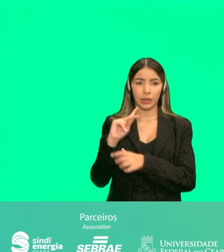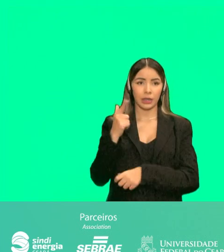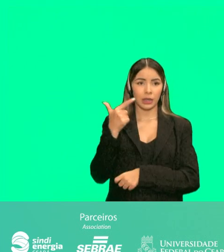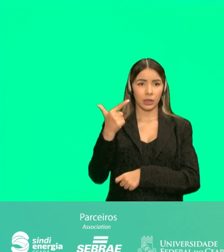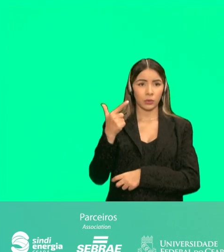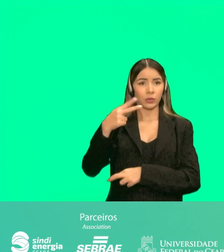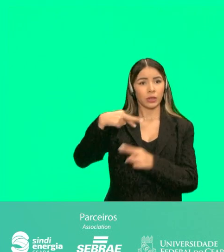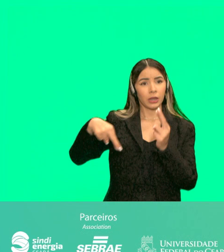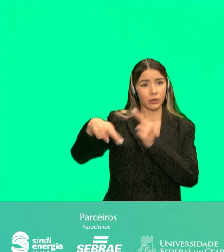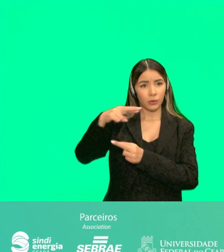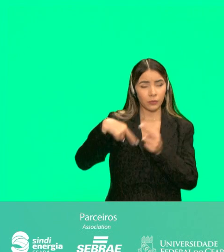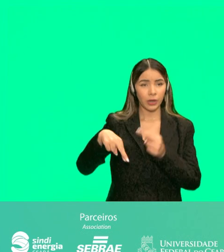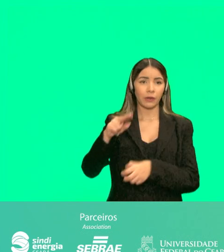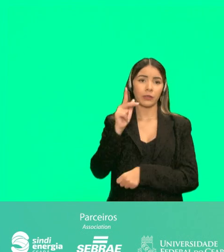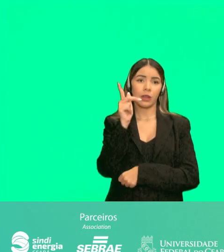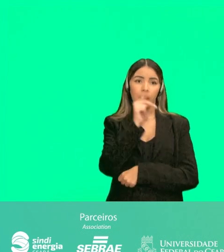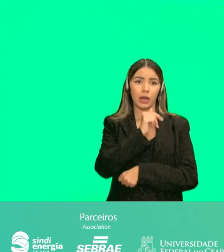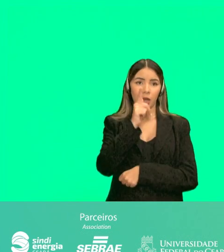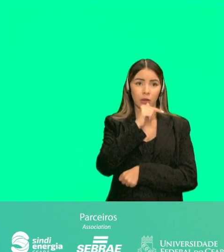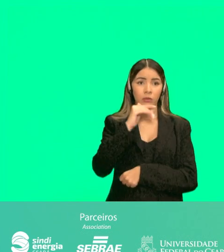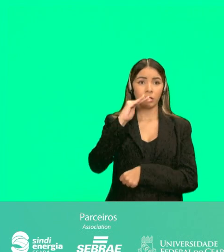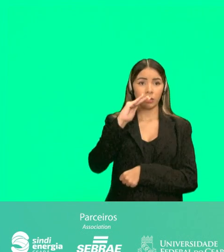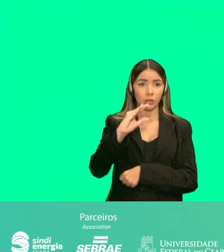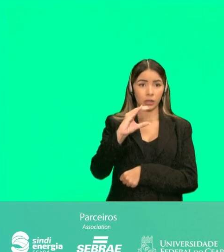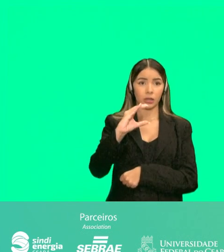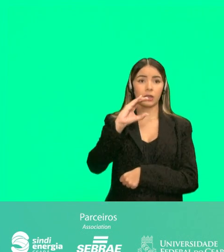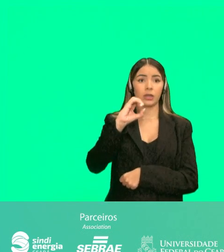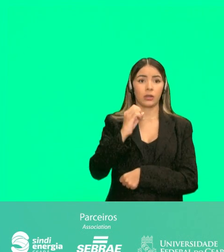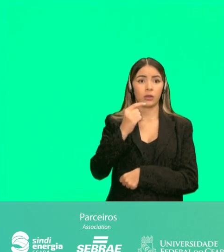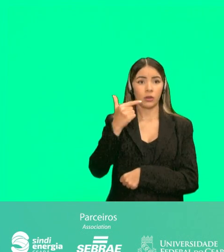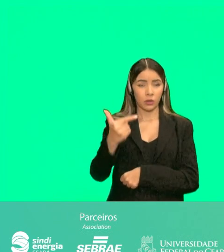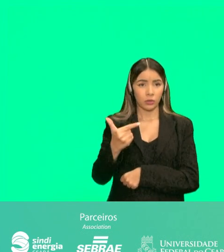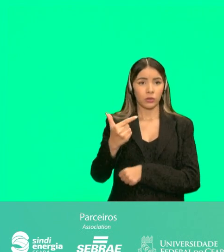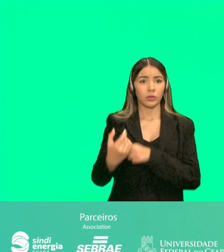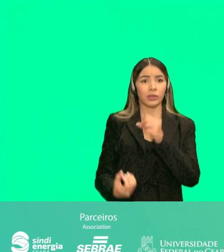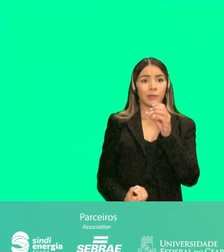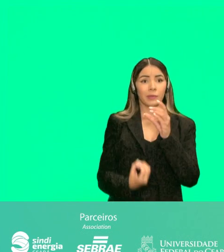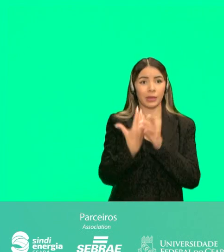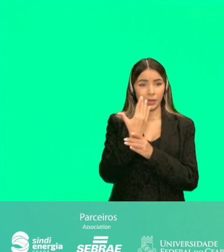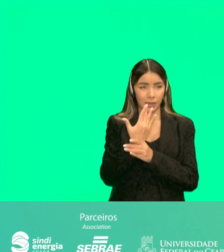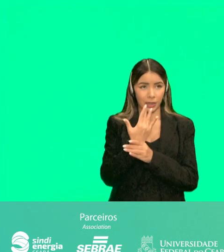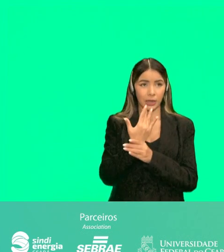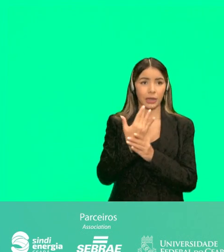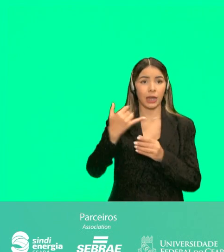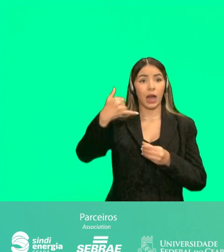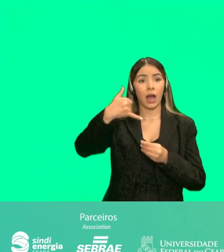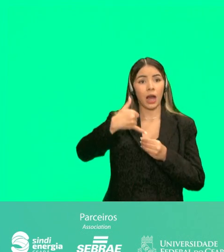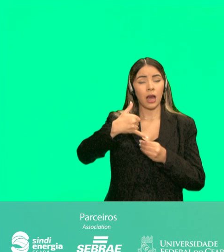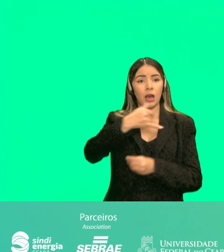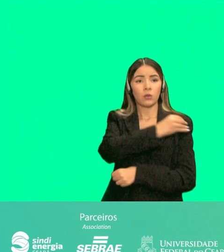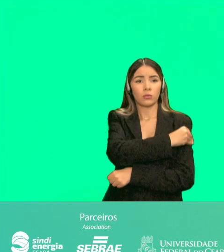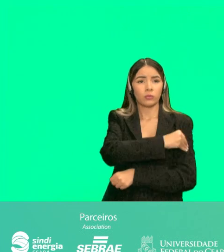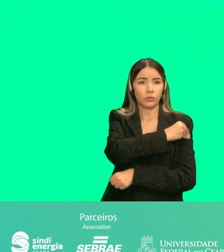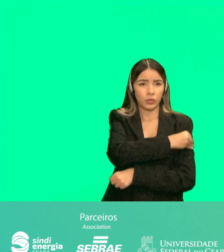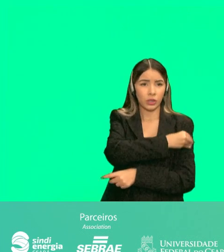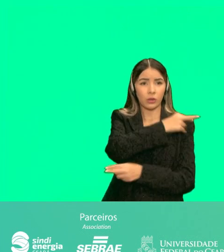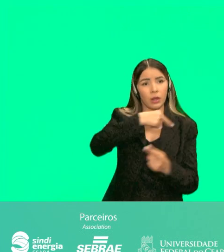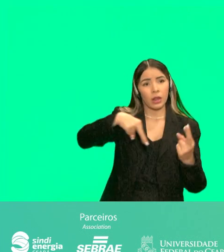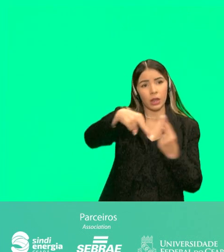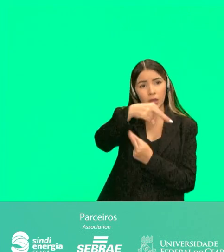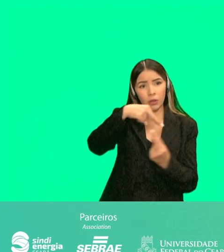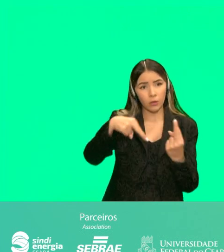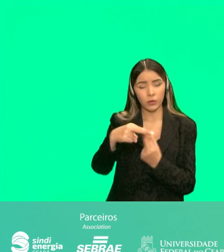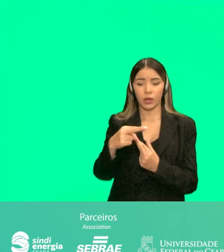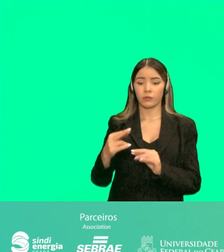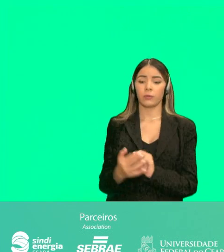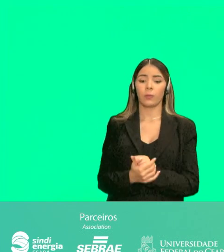e CO2 produce the para produzir o e-diesel, for combustível example. renovável, o e-diesel, por exemplo. And it's Piloto desse been projeto deployed ele in está sendo Hytron